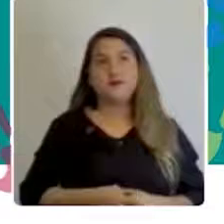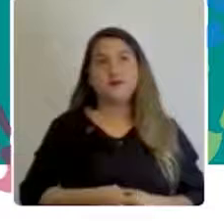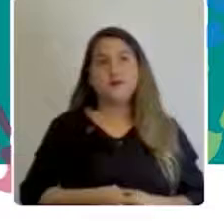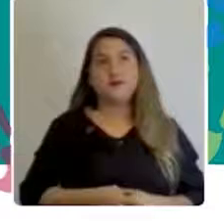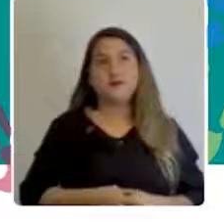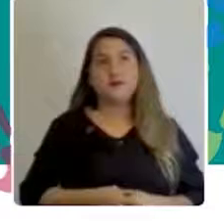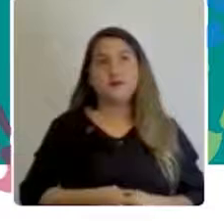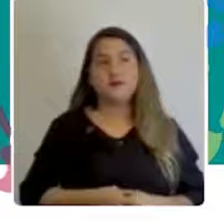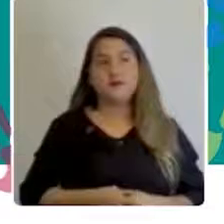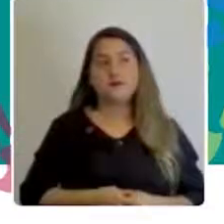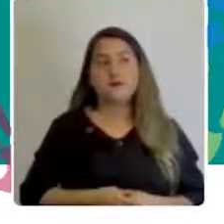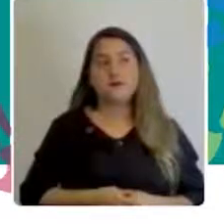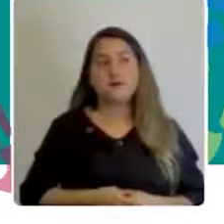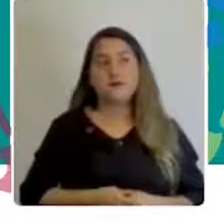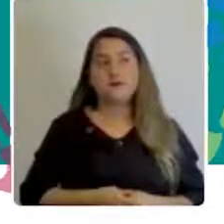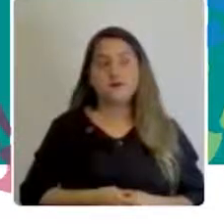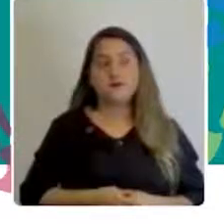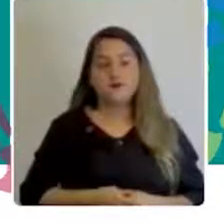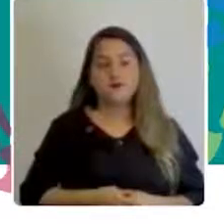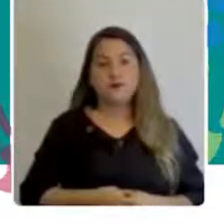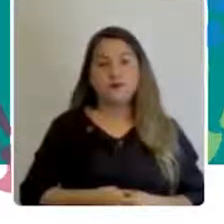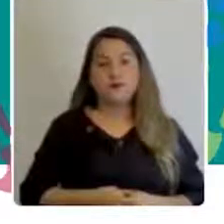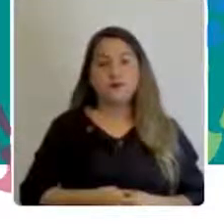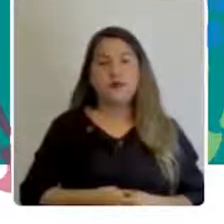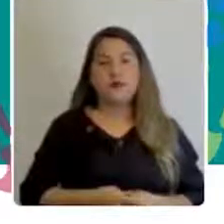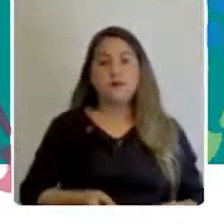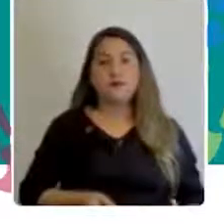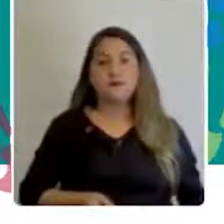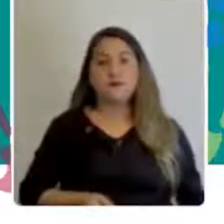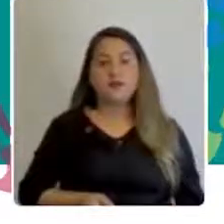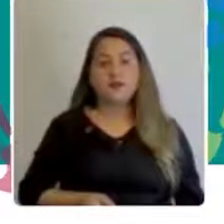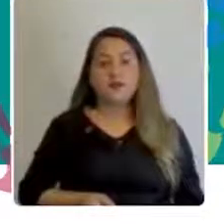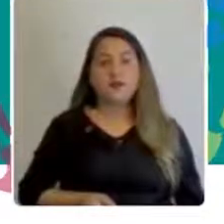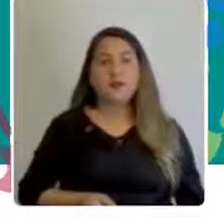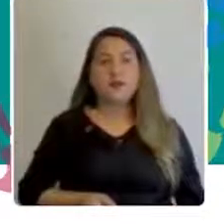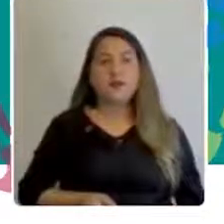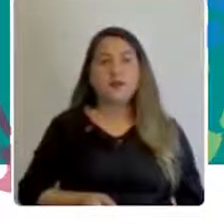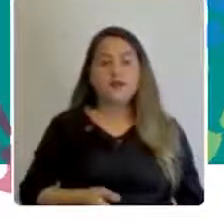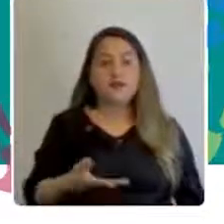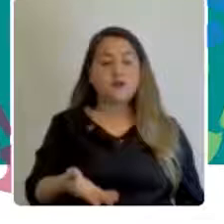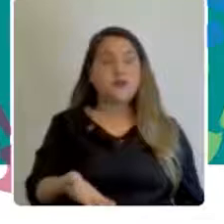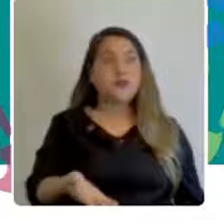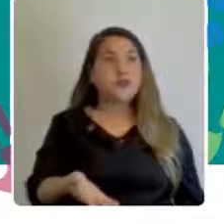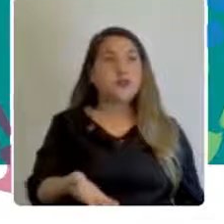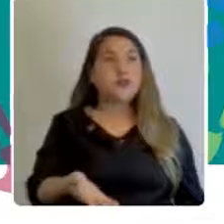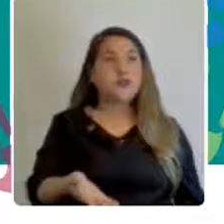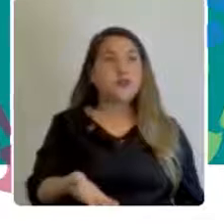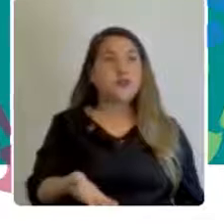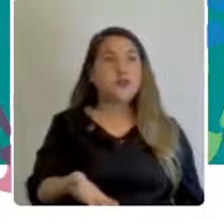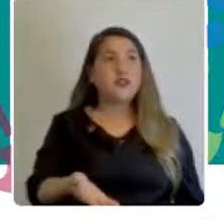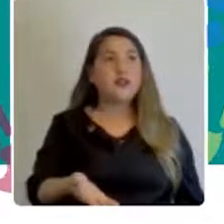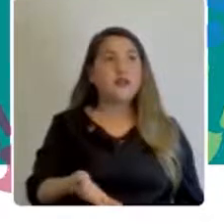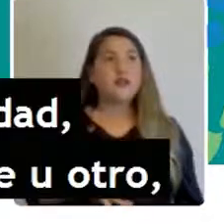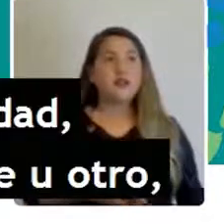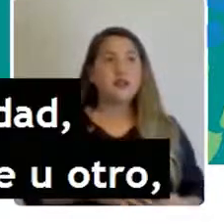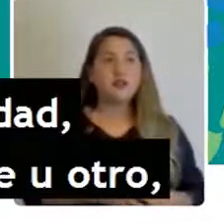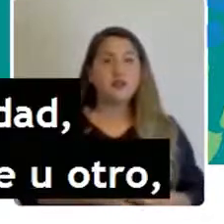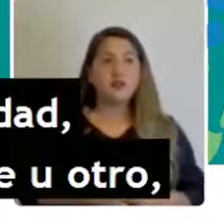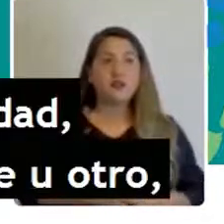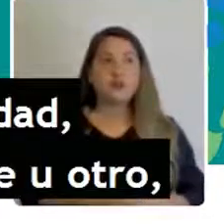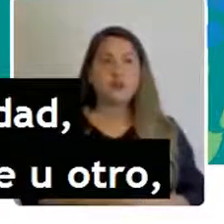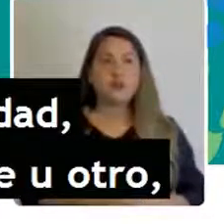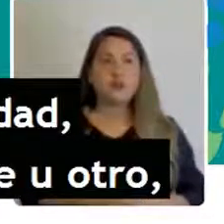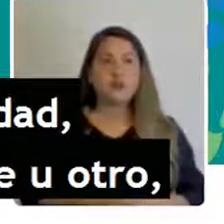people, go early and go often. I think it's the same thing with the payers, the healthcare plans, to let them know